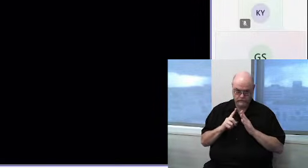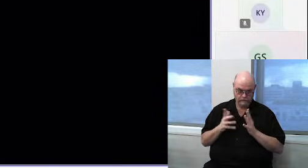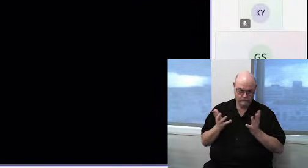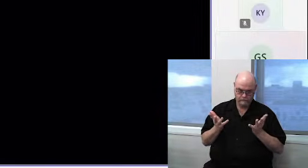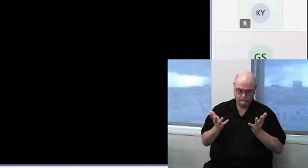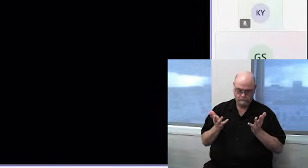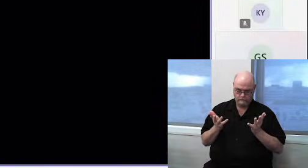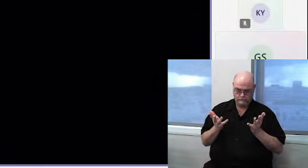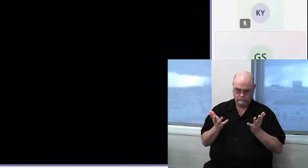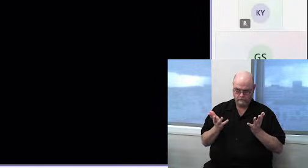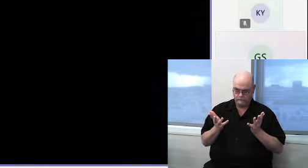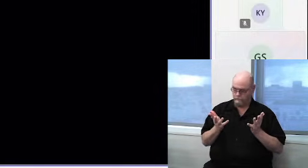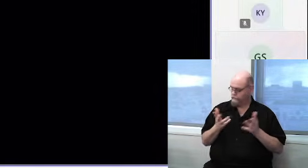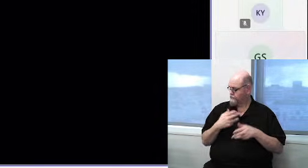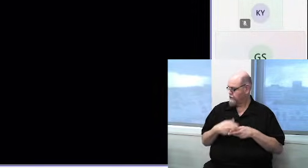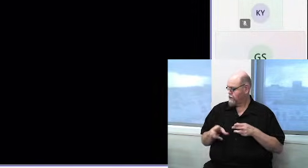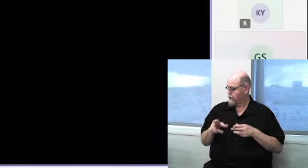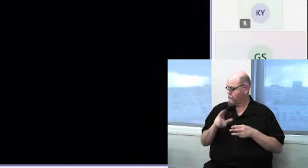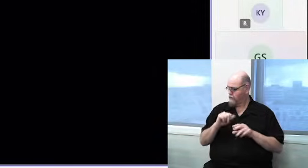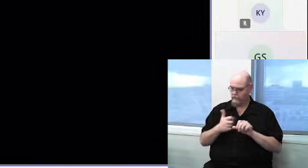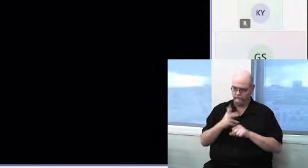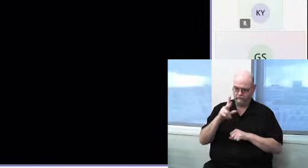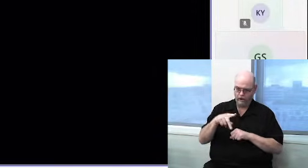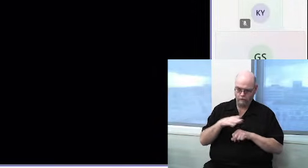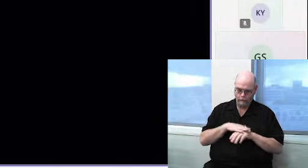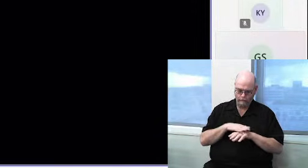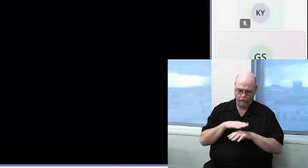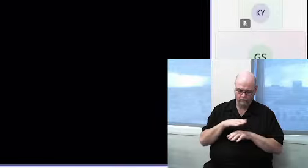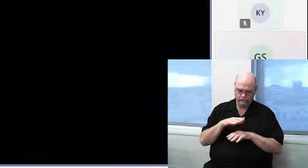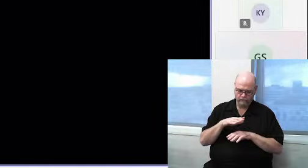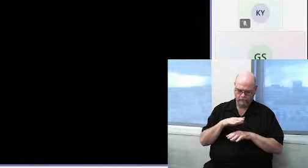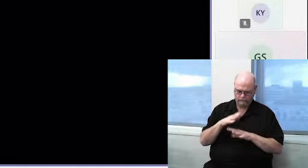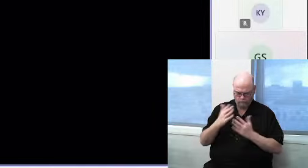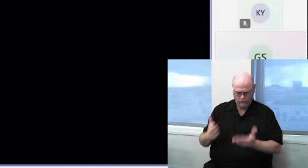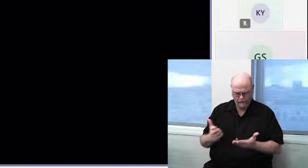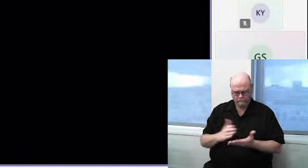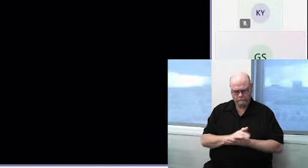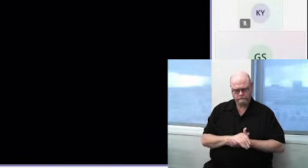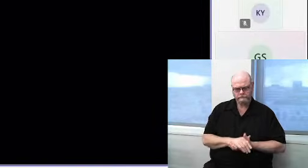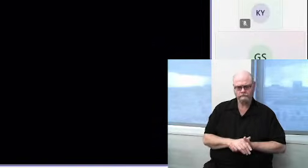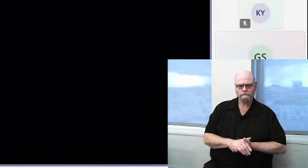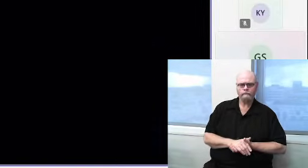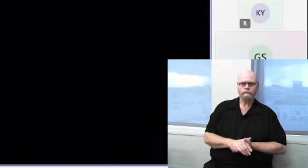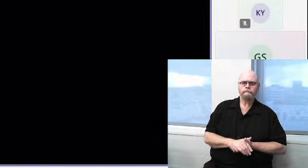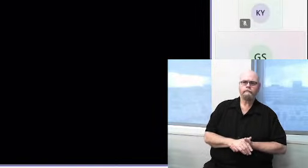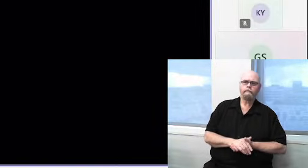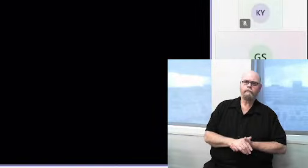the line is. The subject. It's a brief follow-up on the criticality point that you Go ahead, raised this please. morning.